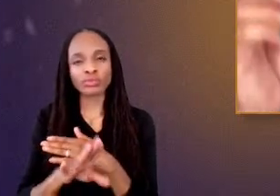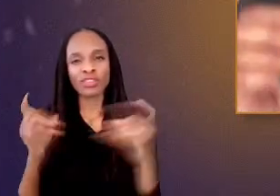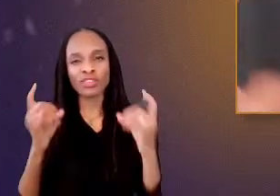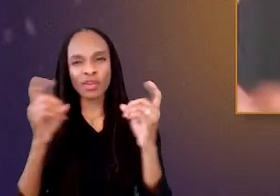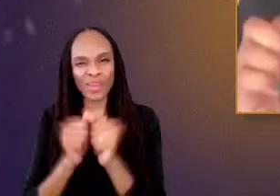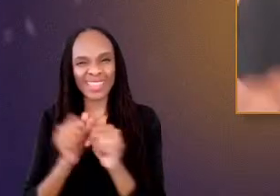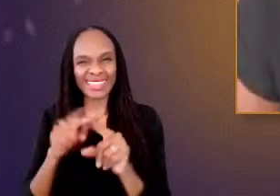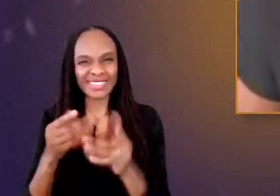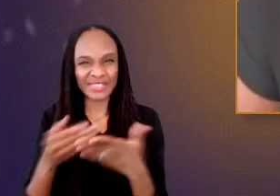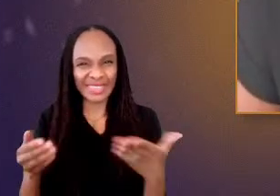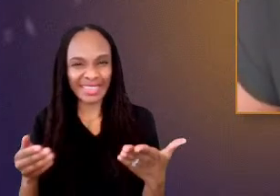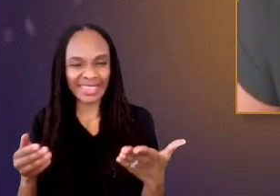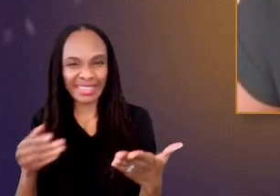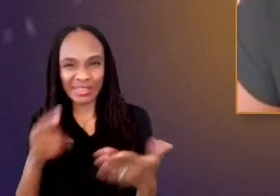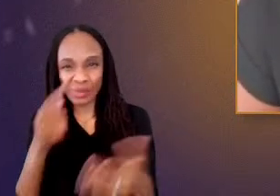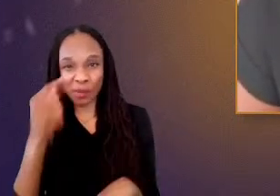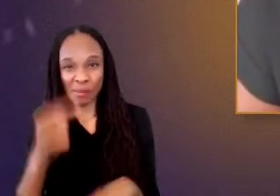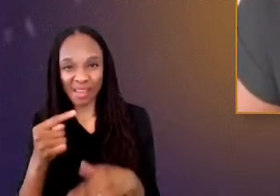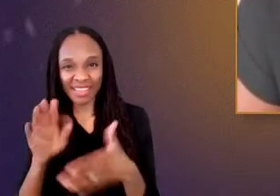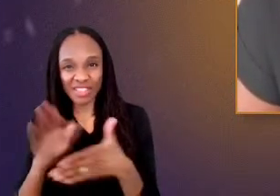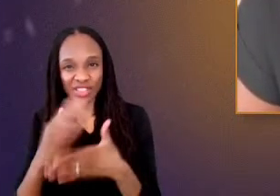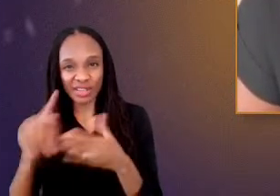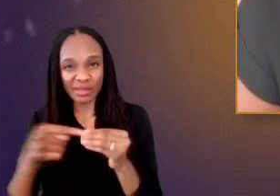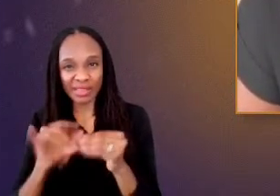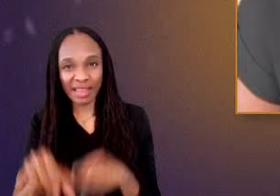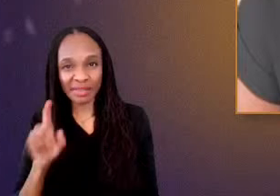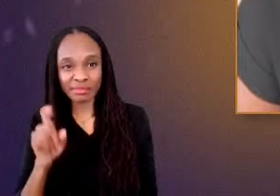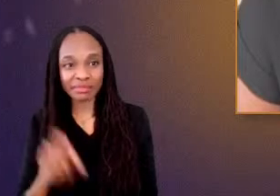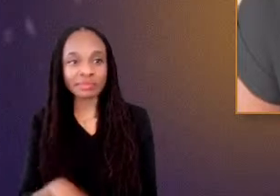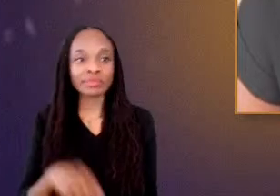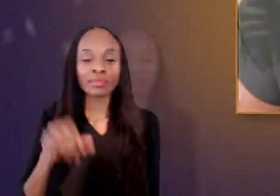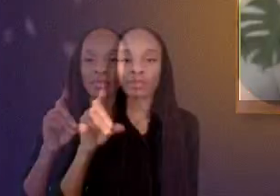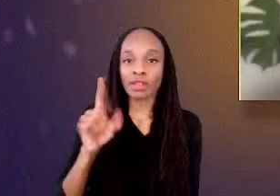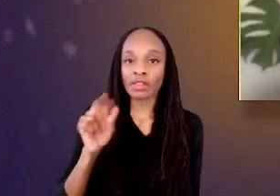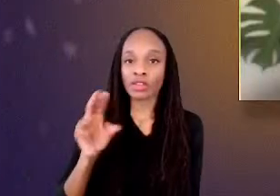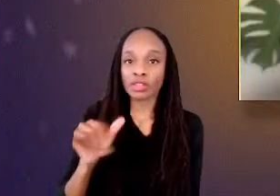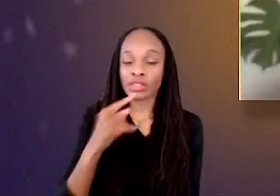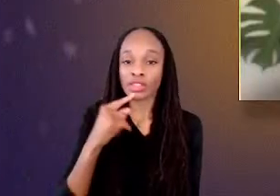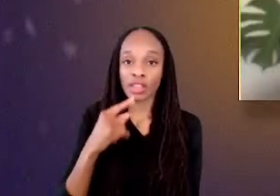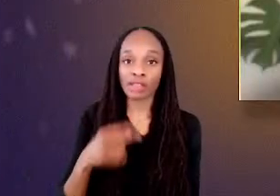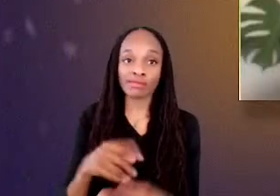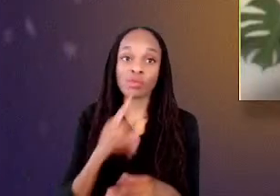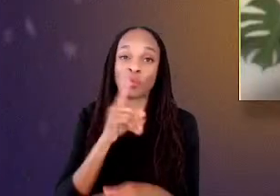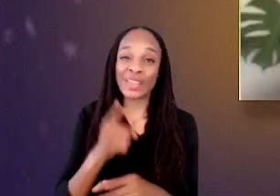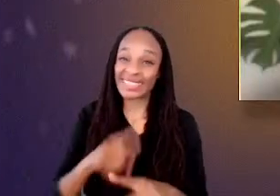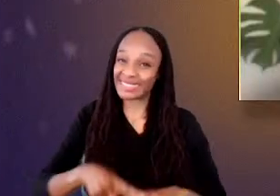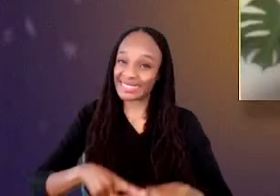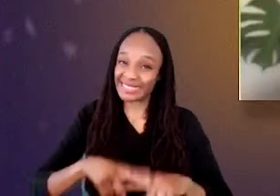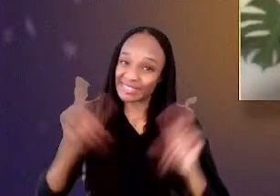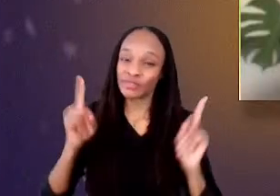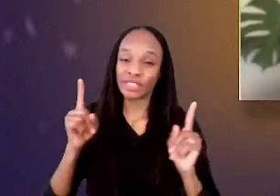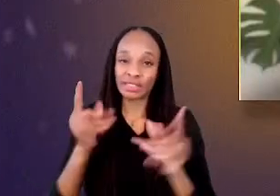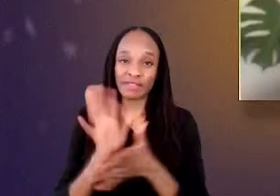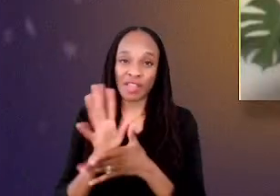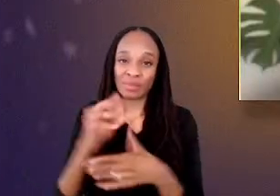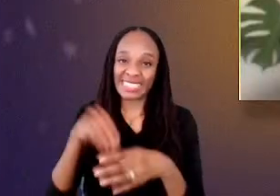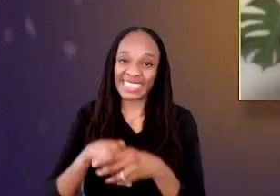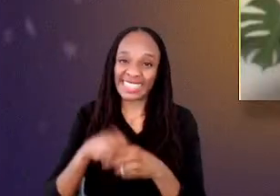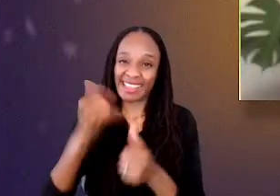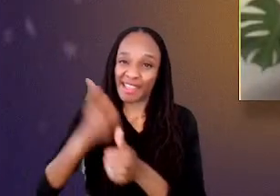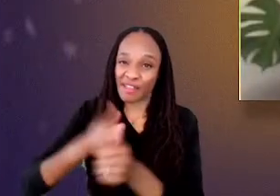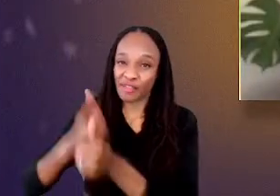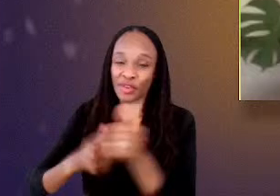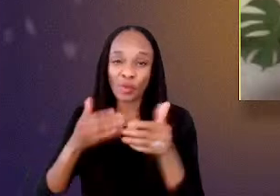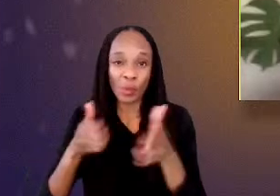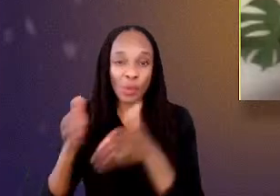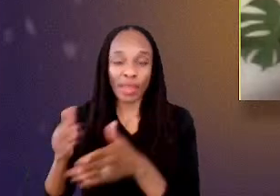Can you talk about that just a little bit? They're very different films in every way. One of them's